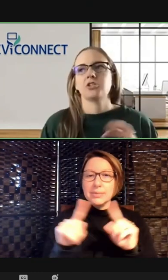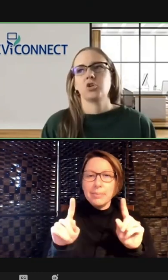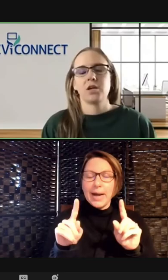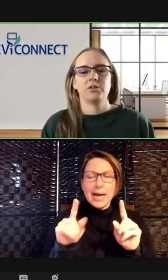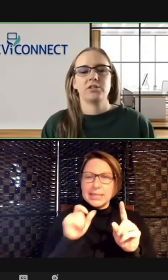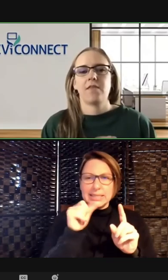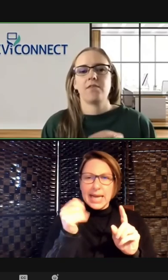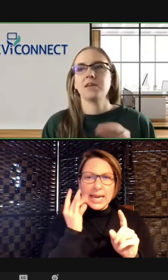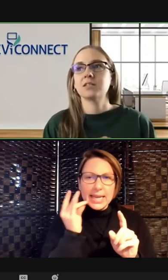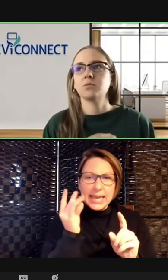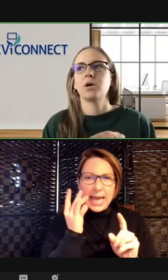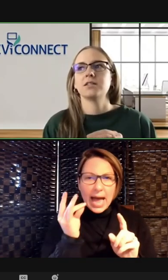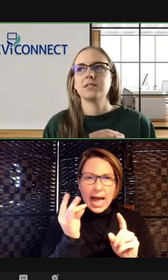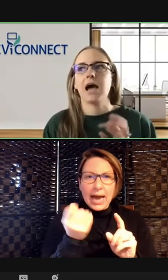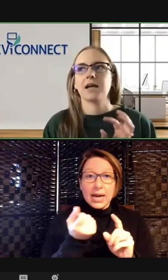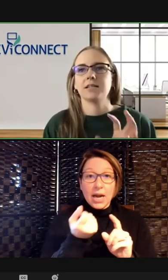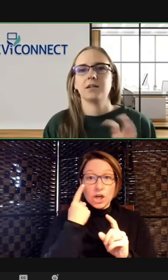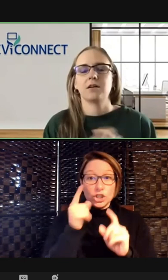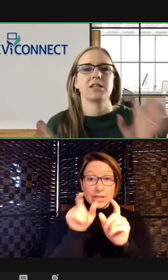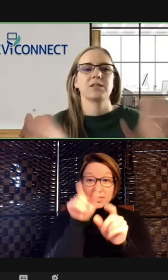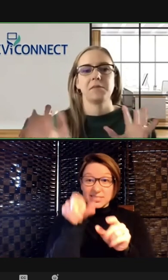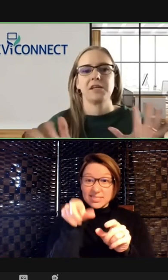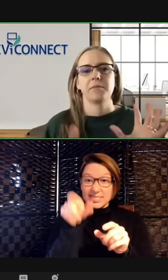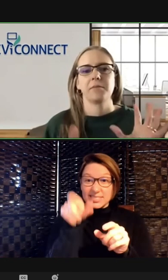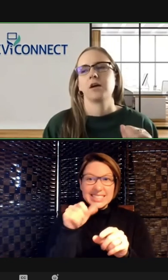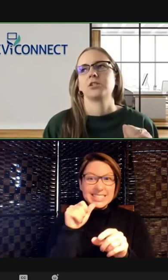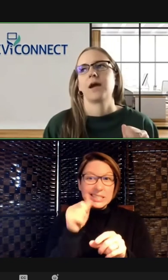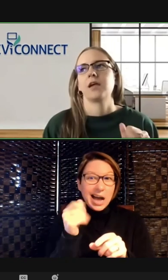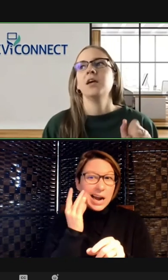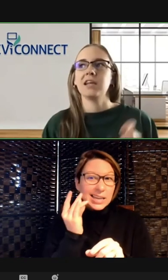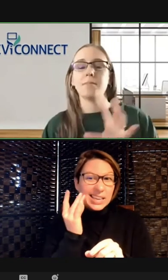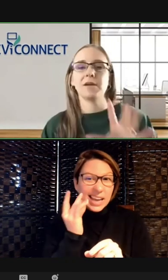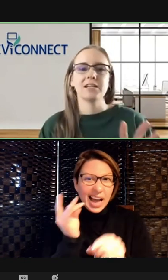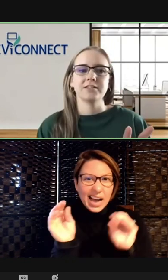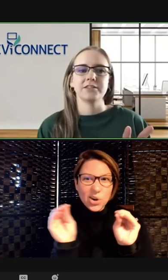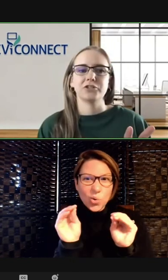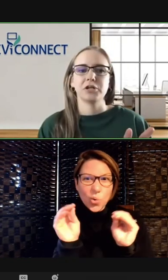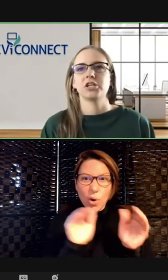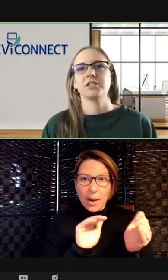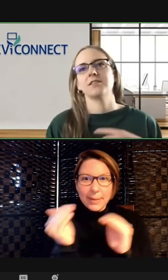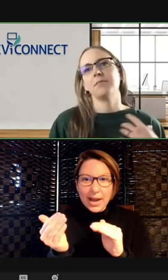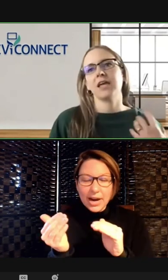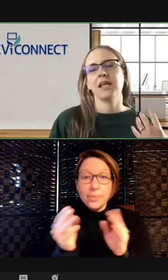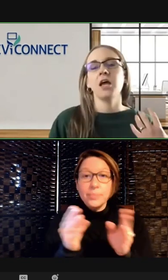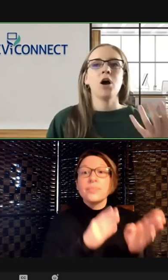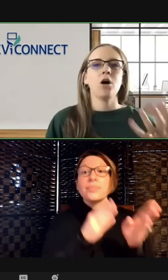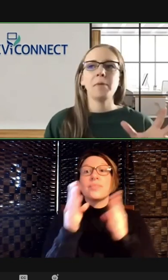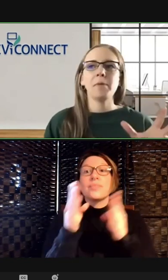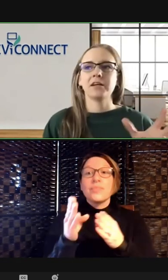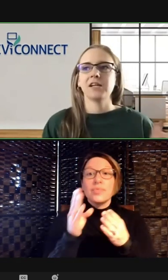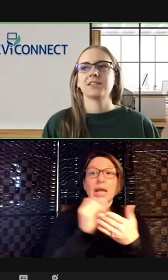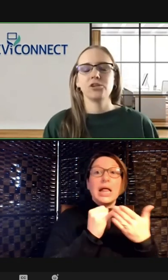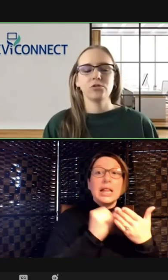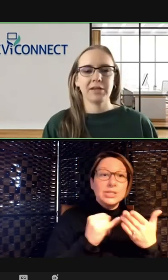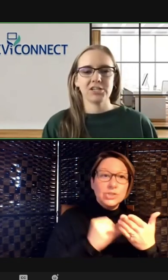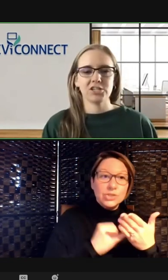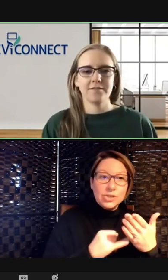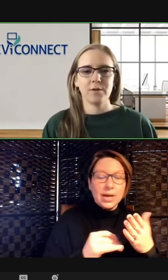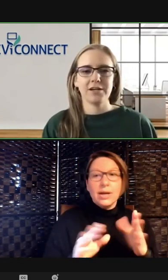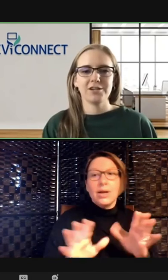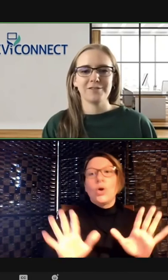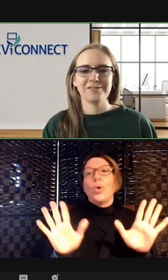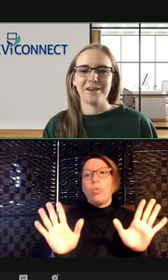cat, and making sure we understand that this one is not considered a cat, so something to compare it to, right? Now I'm going to get into illustrations, and then I'm going to get, oh my goodness, can